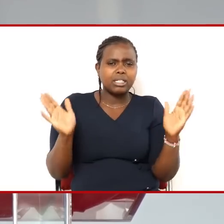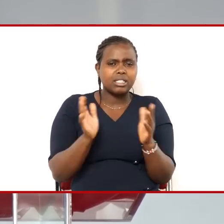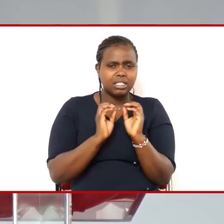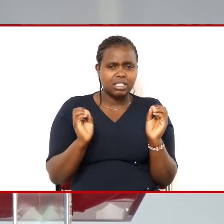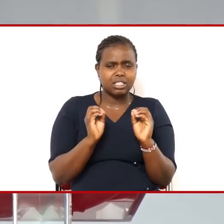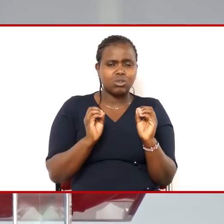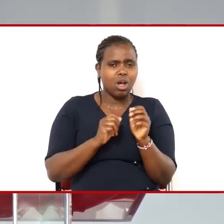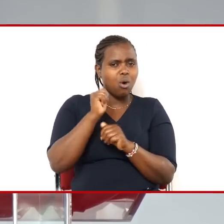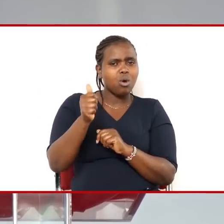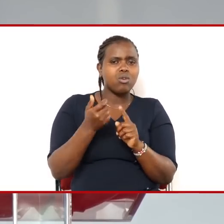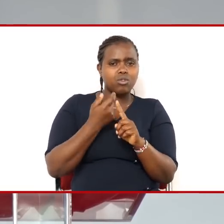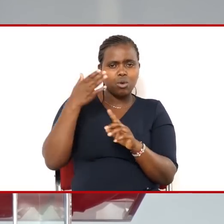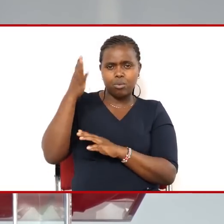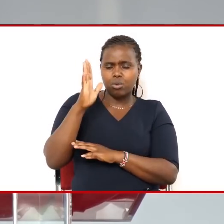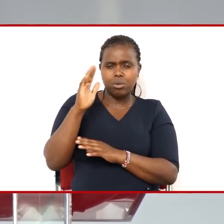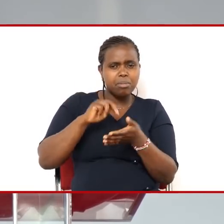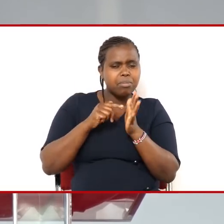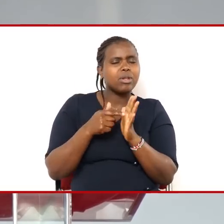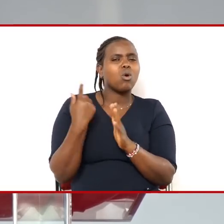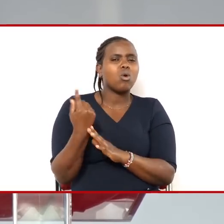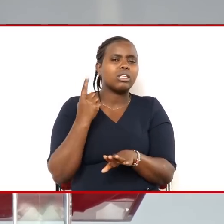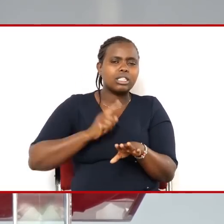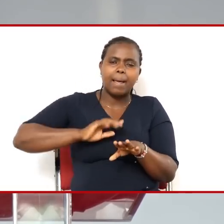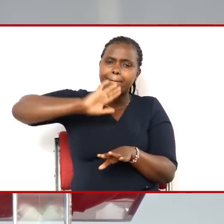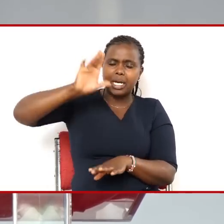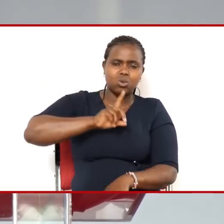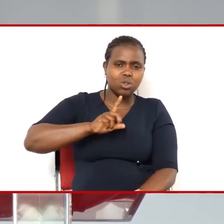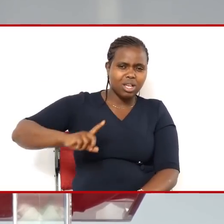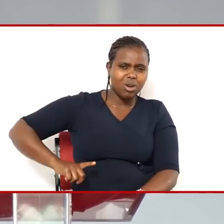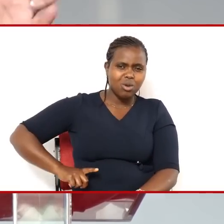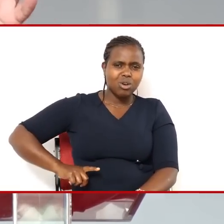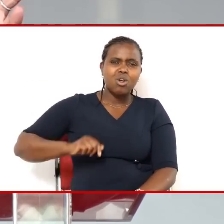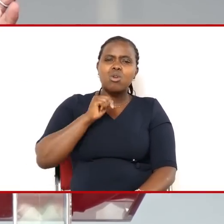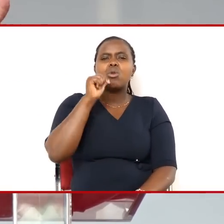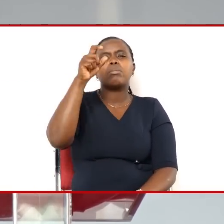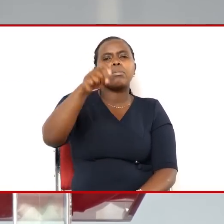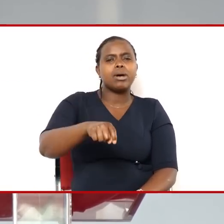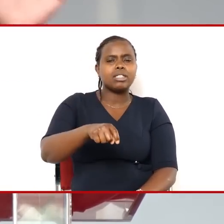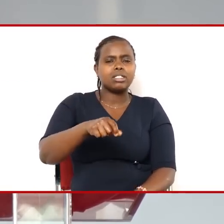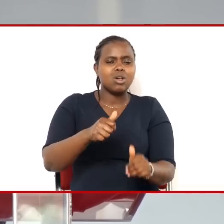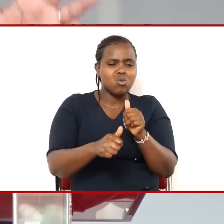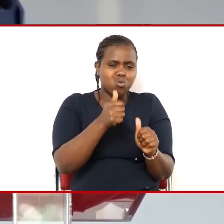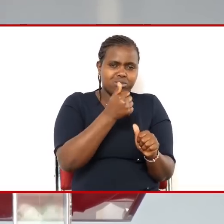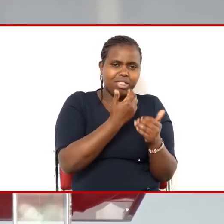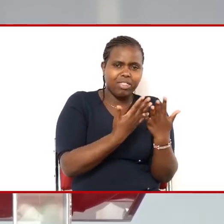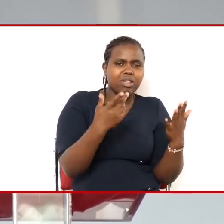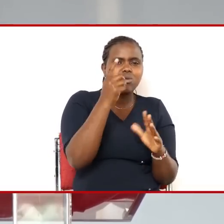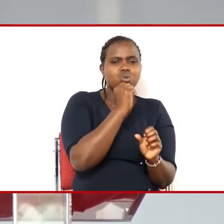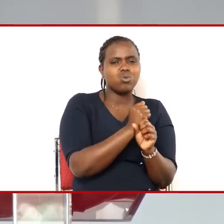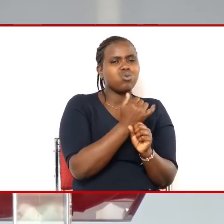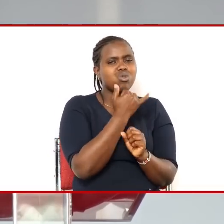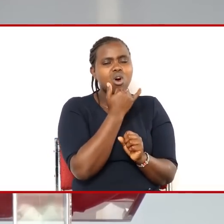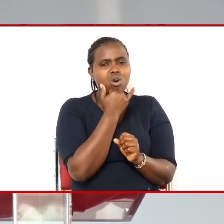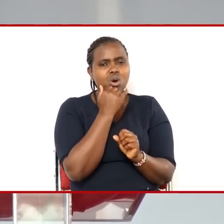him. He's the only hope of restoration we have. Therefore, it doesn't matter what kind of thing we have